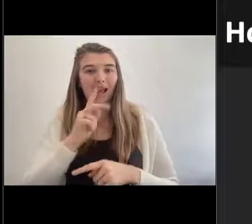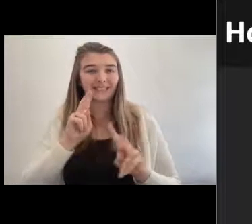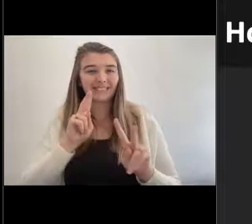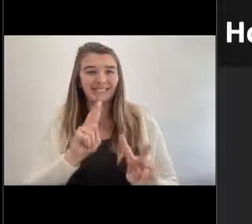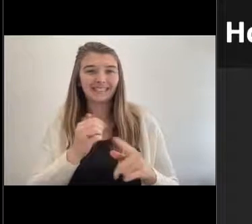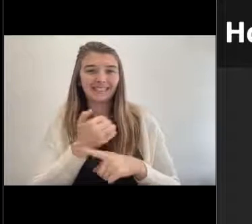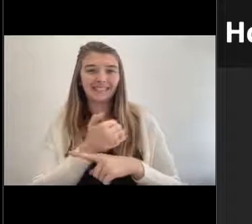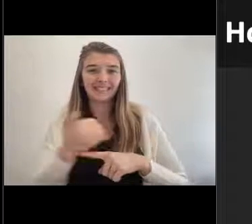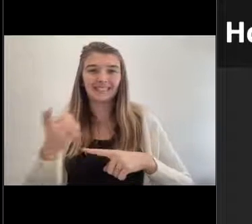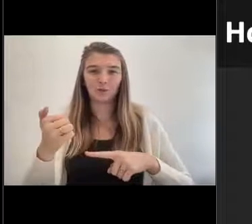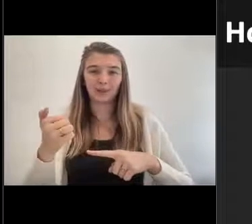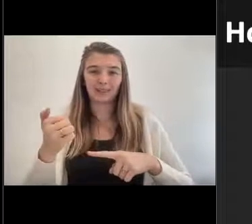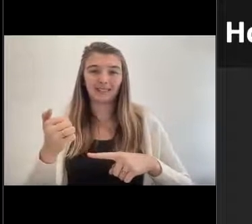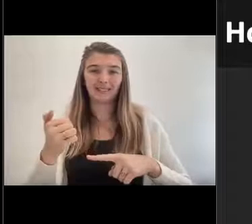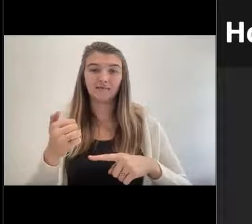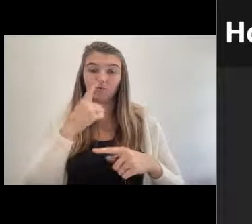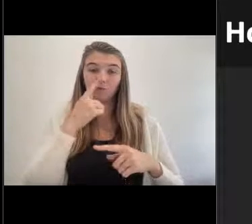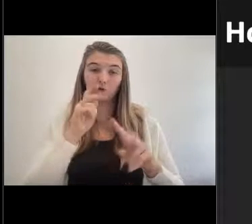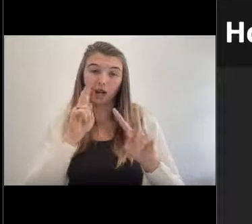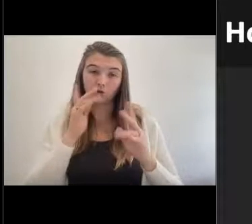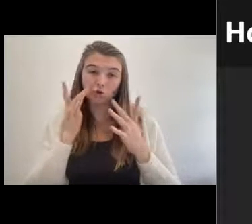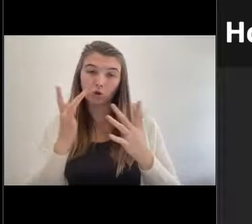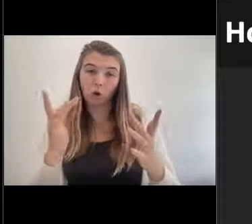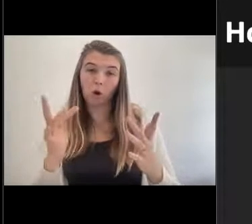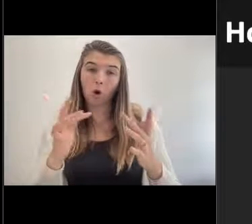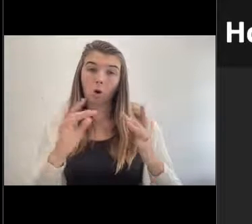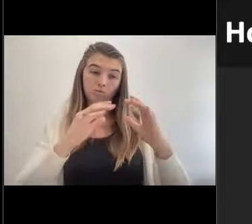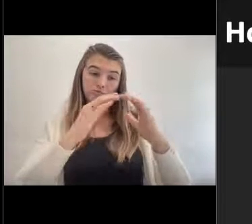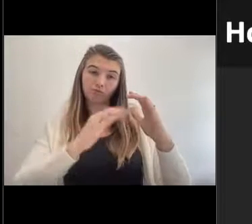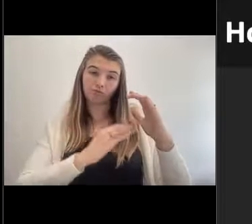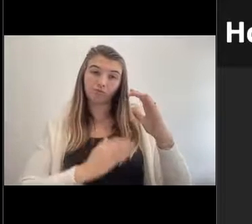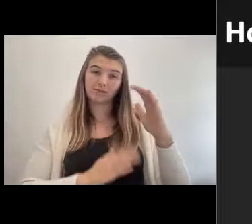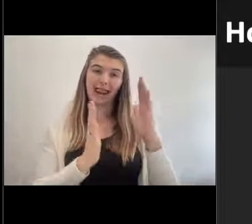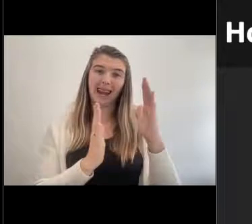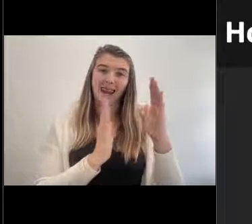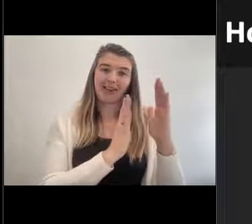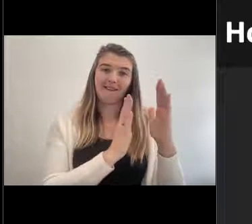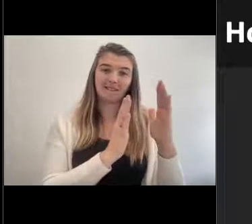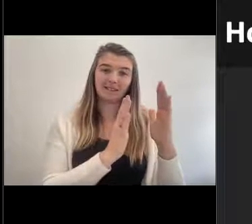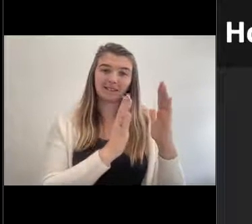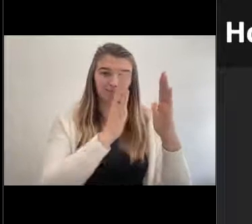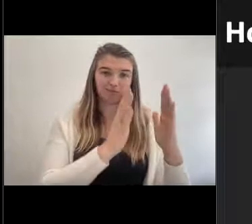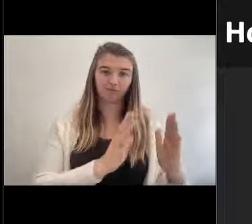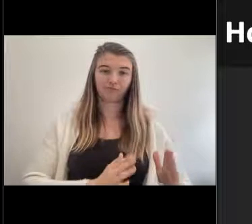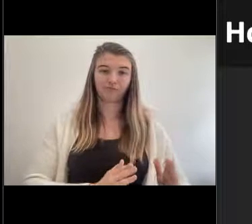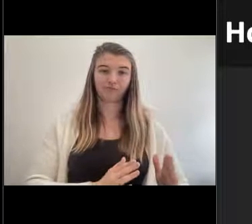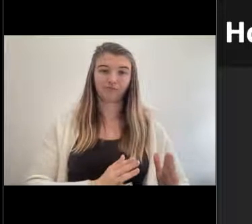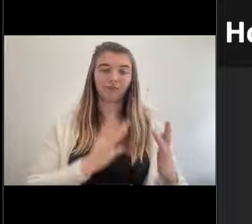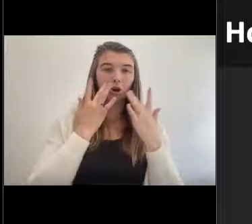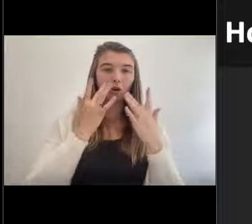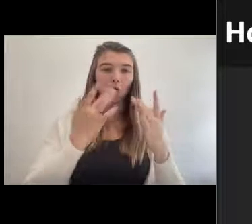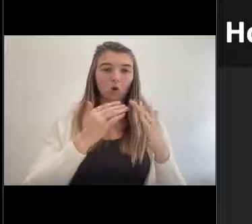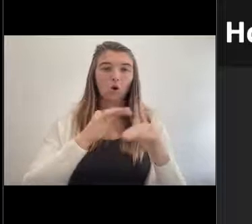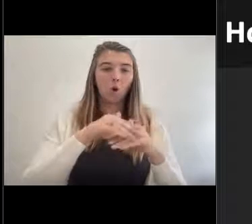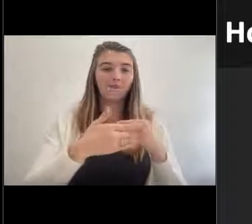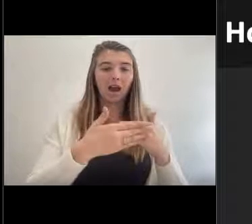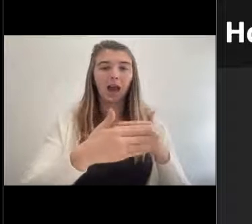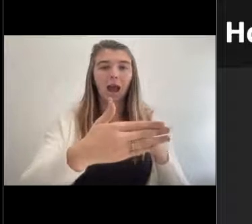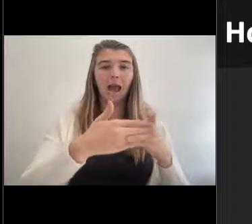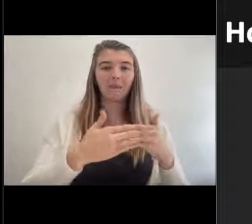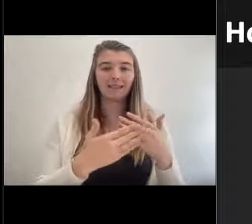is from samples taken on a certain day. And then over here on the right, I've just got a blob representing the maximum abundance of each taxa